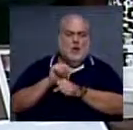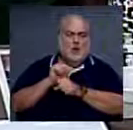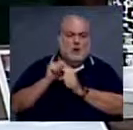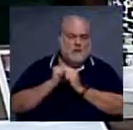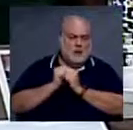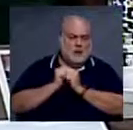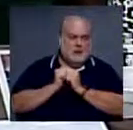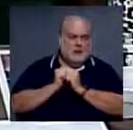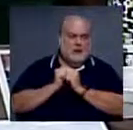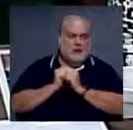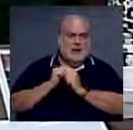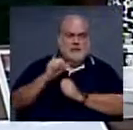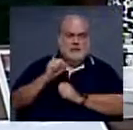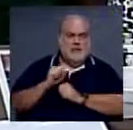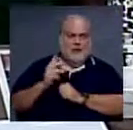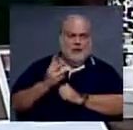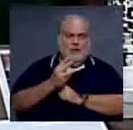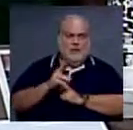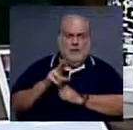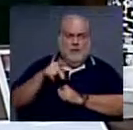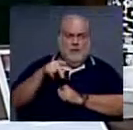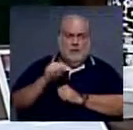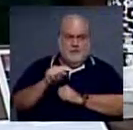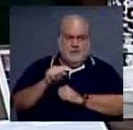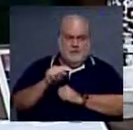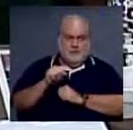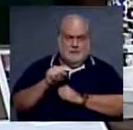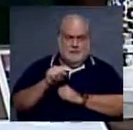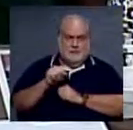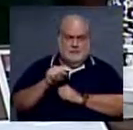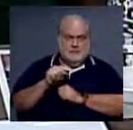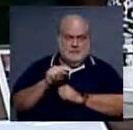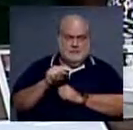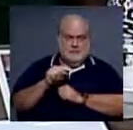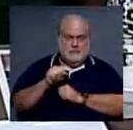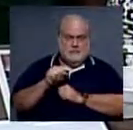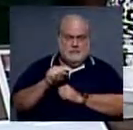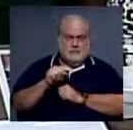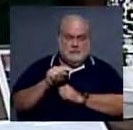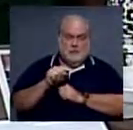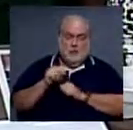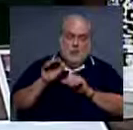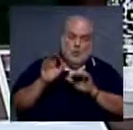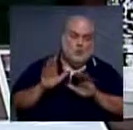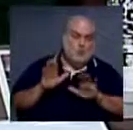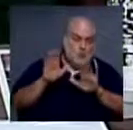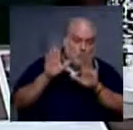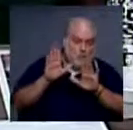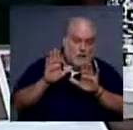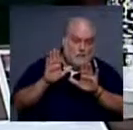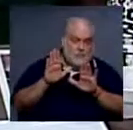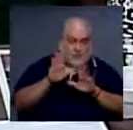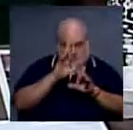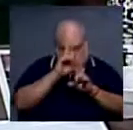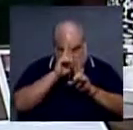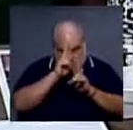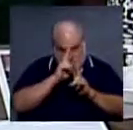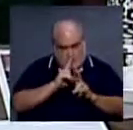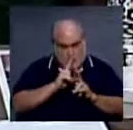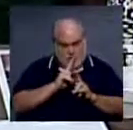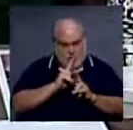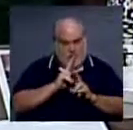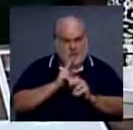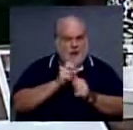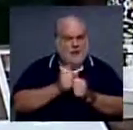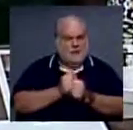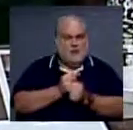group in Southwest Ups. And it was a wonderful service that we had, and everyone felt that something,